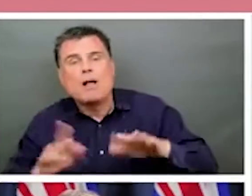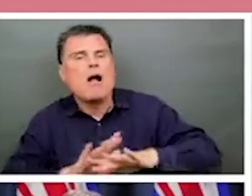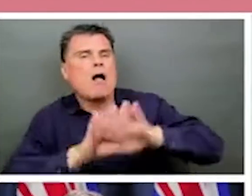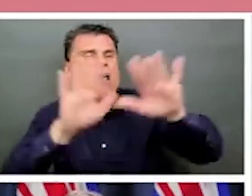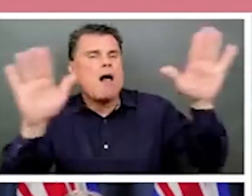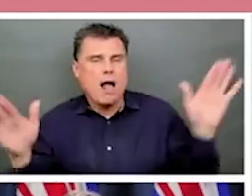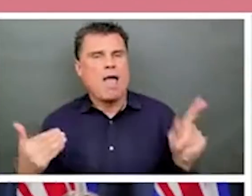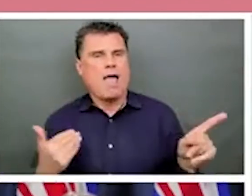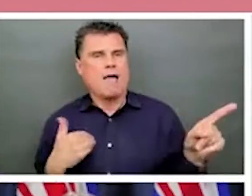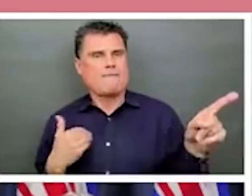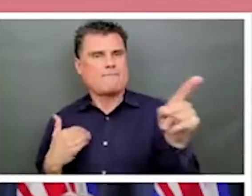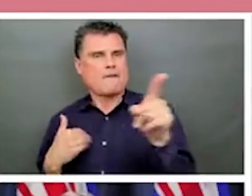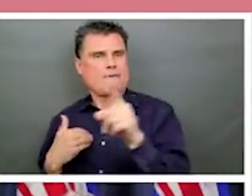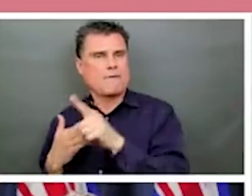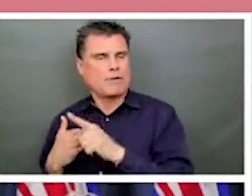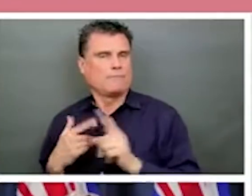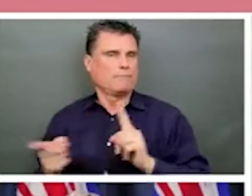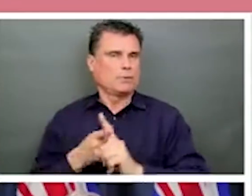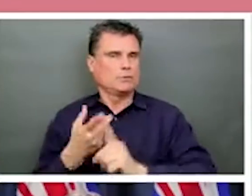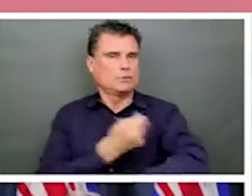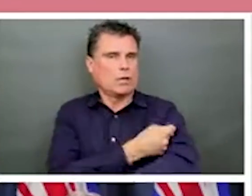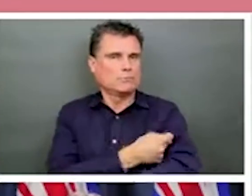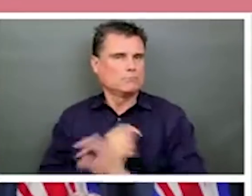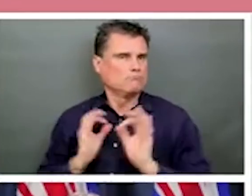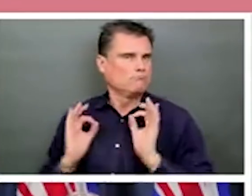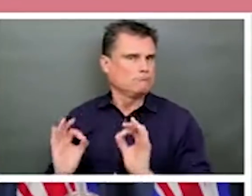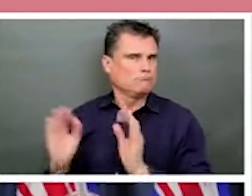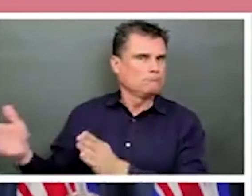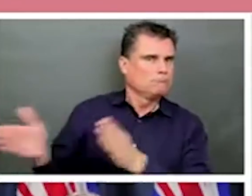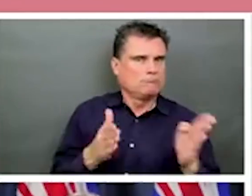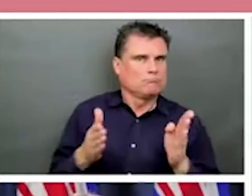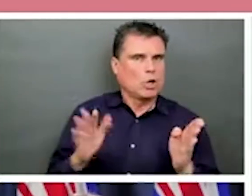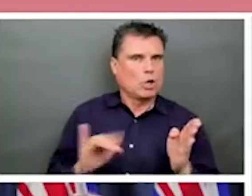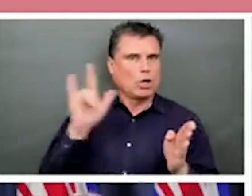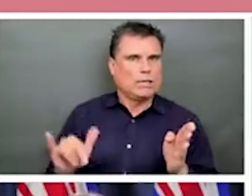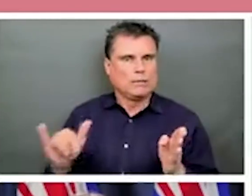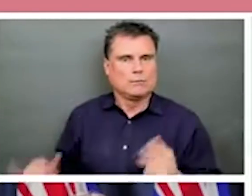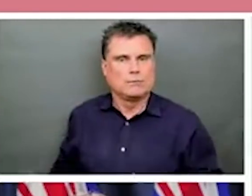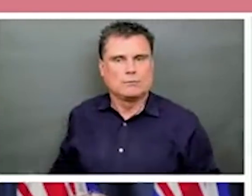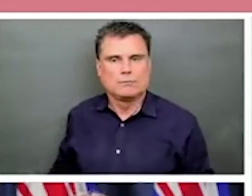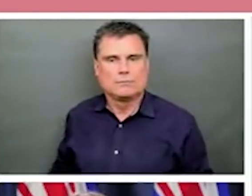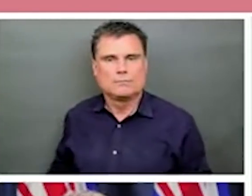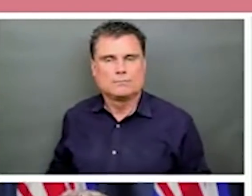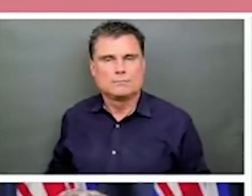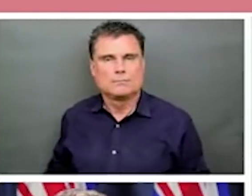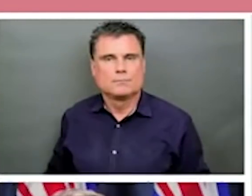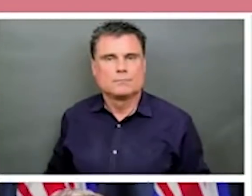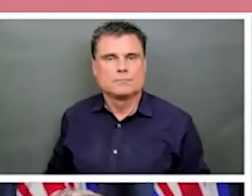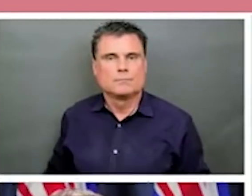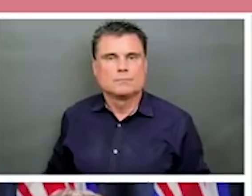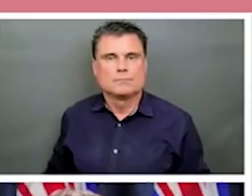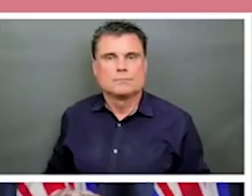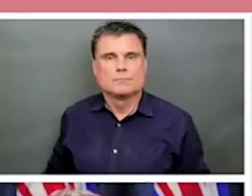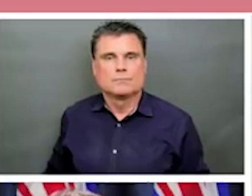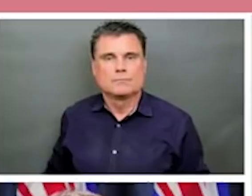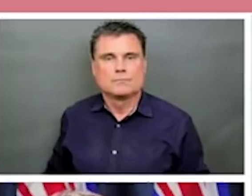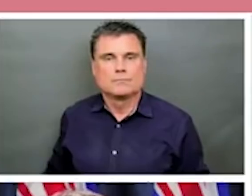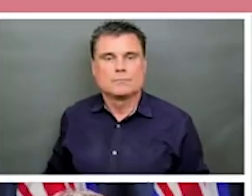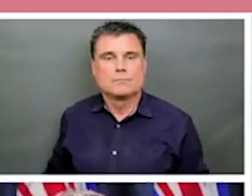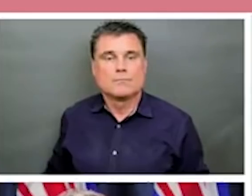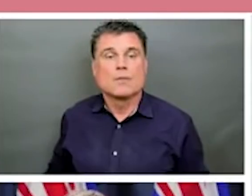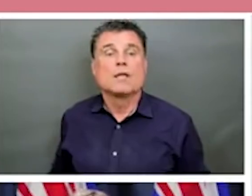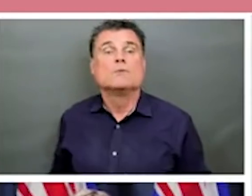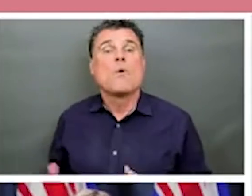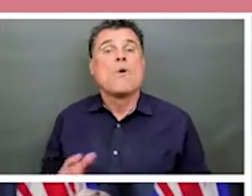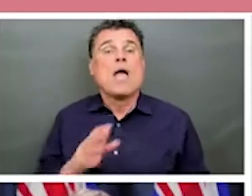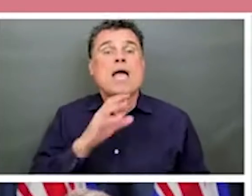So when looking at how we were going to use this vaccine in a short time frame, we're going to move up the next age cohort